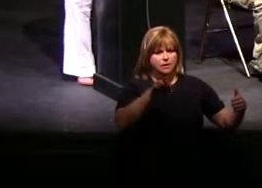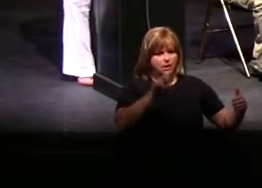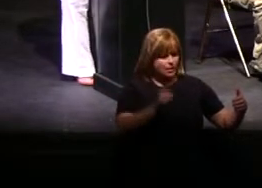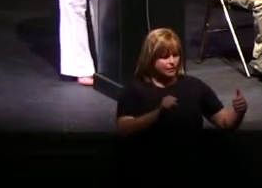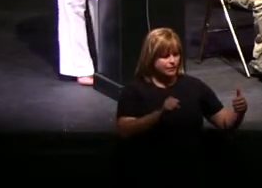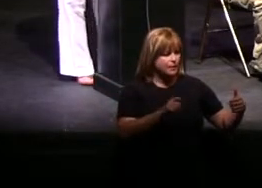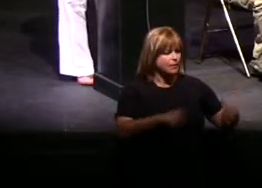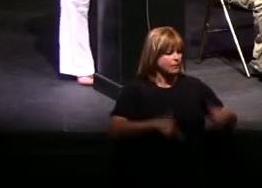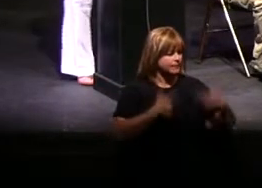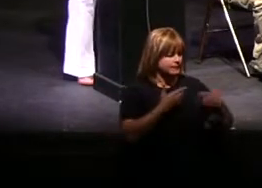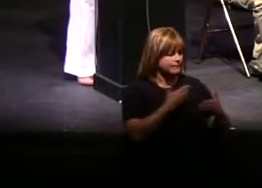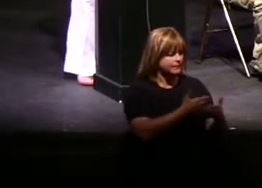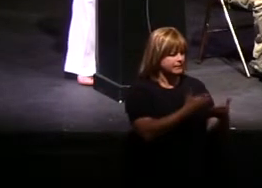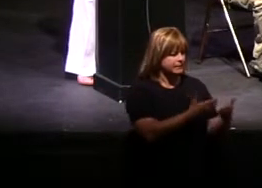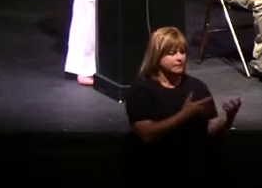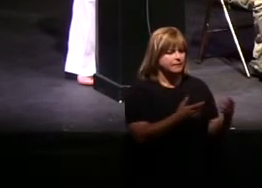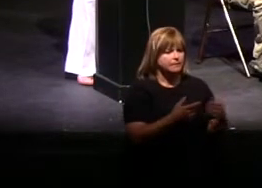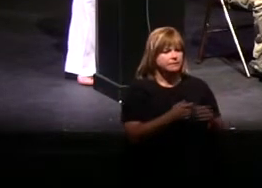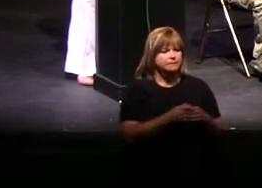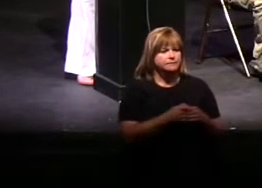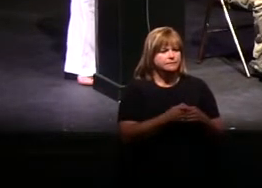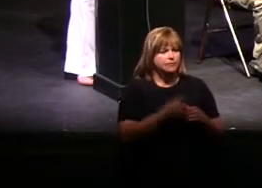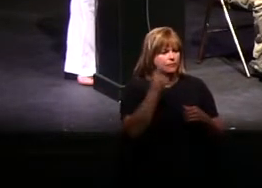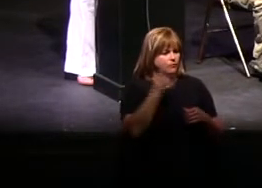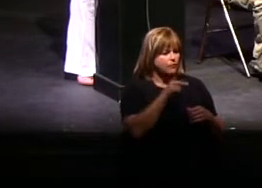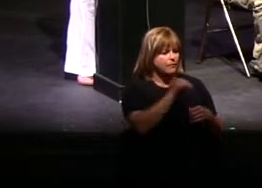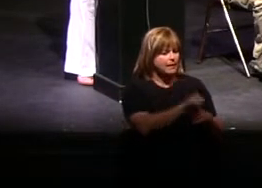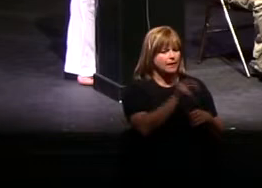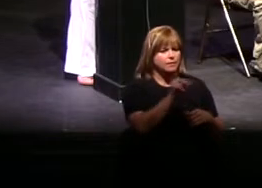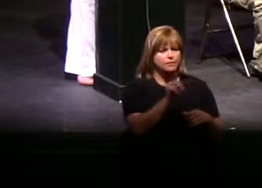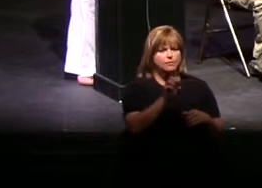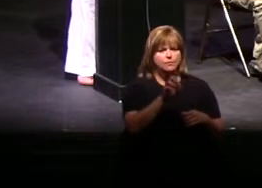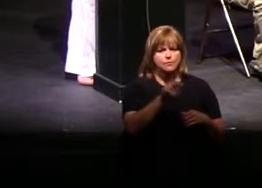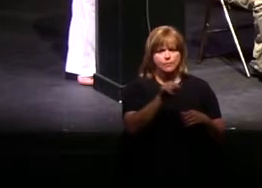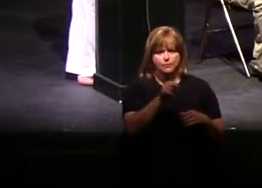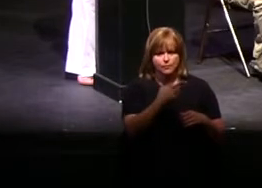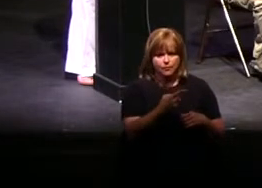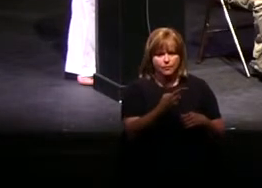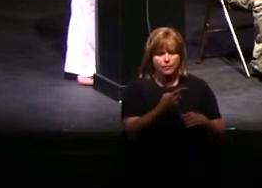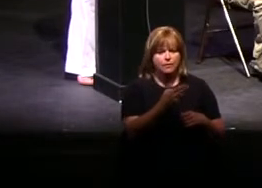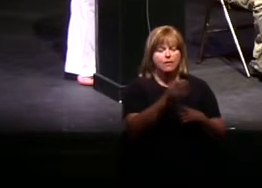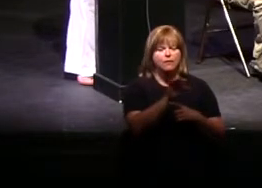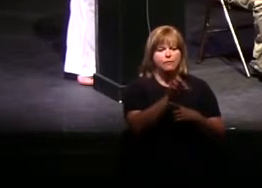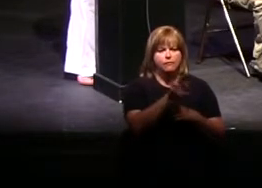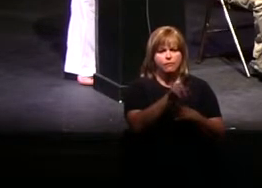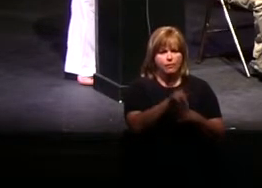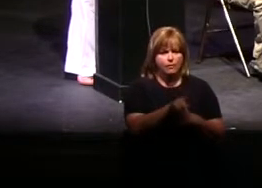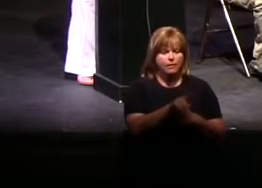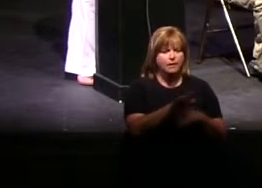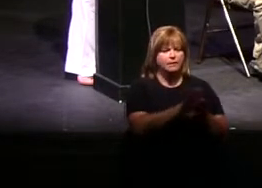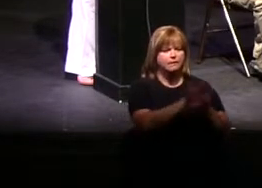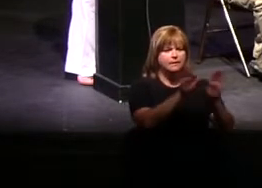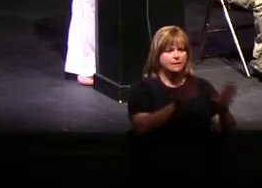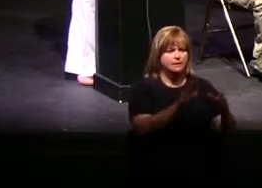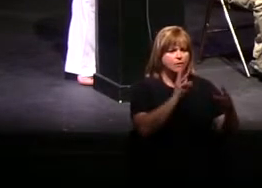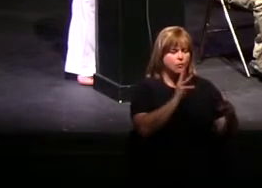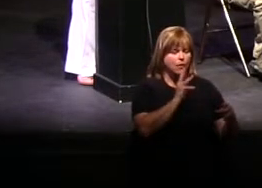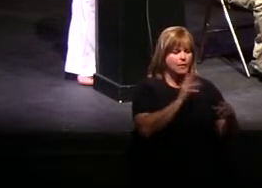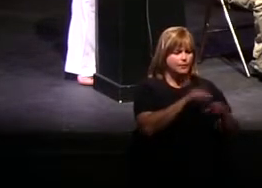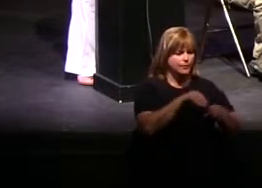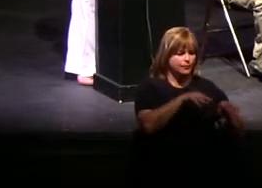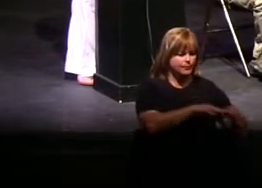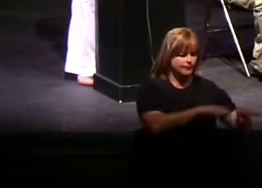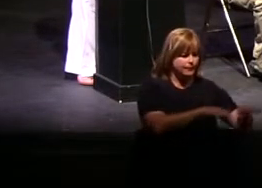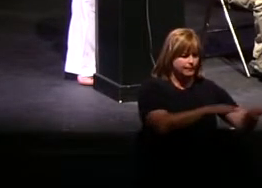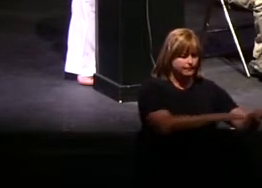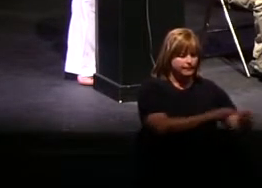Fork, the feeding streams of the North Fork and the North Fork of the Clearwater River. So I also want to acknowledge that this